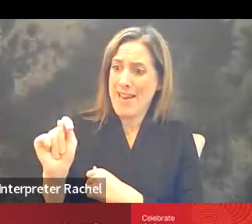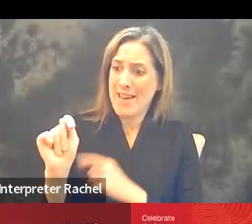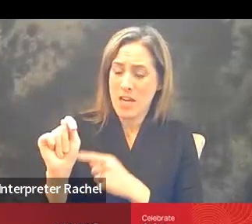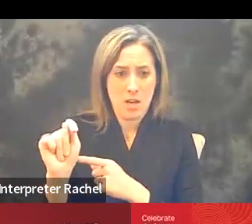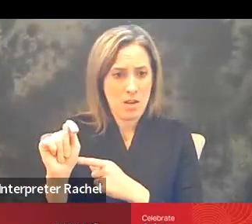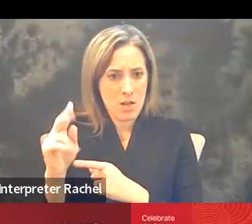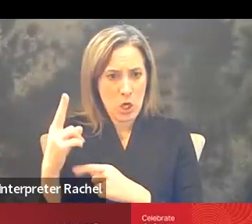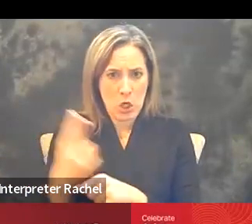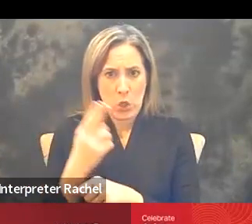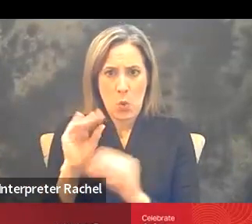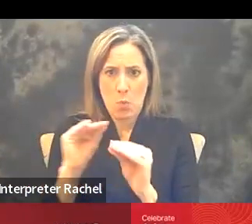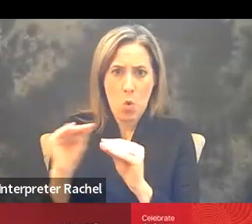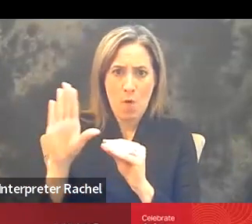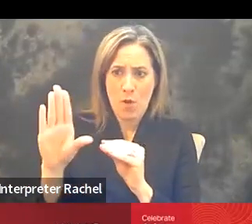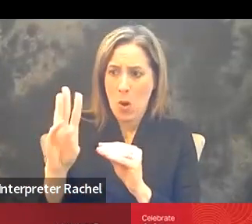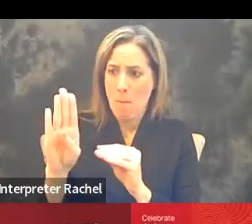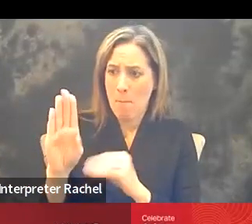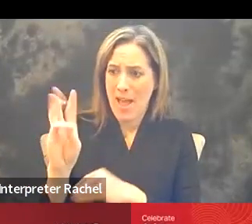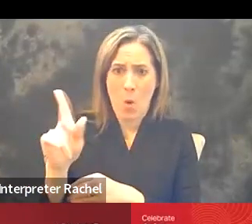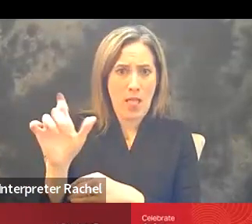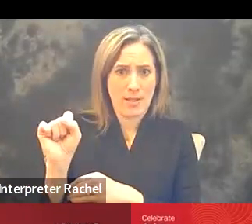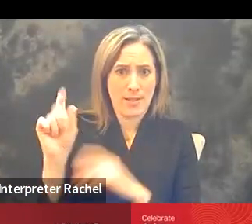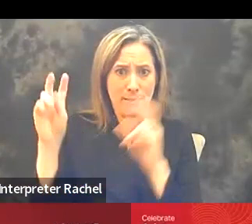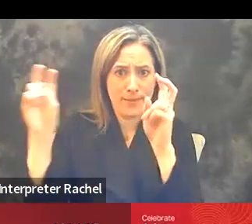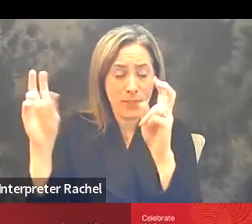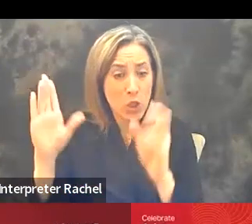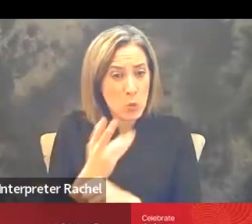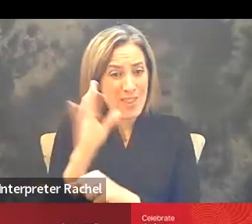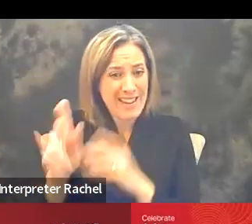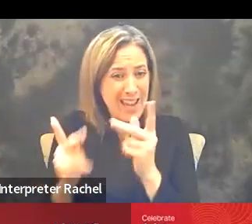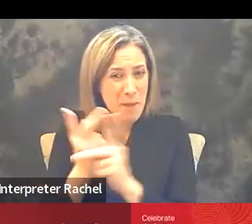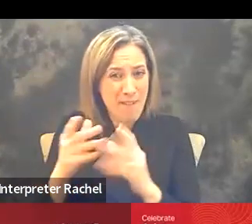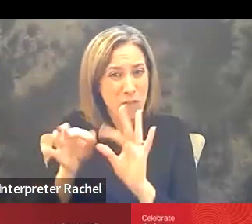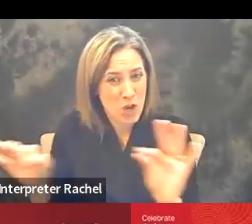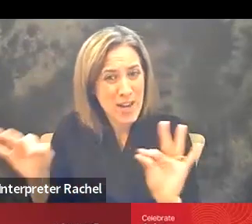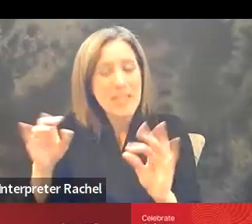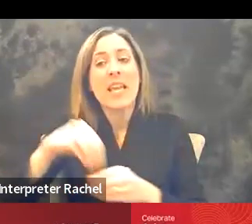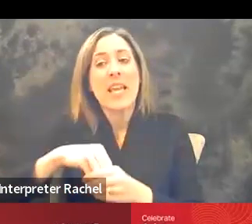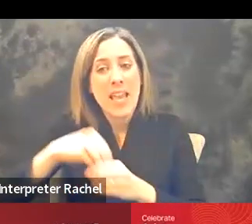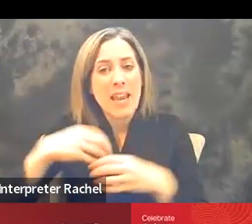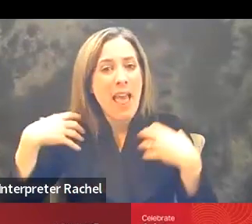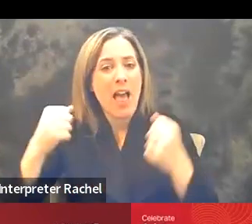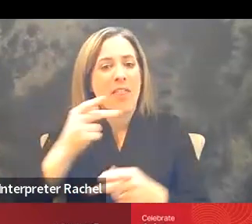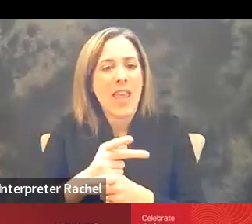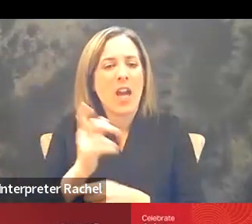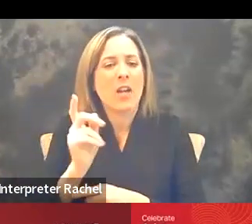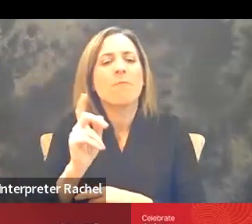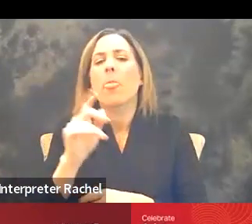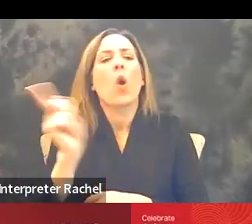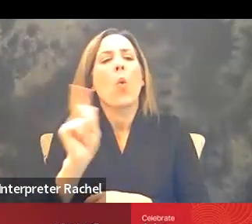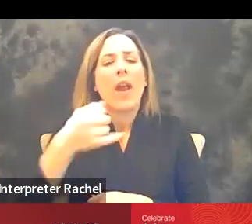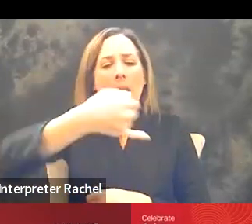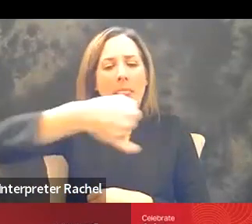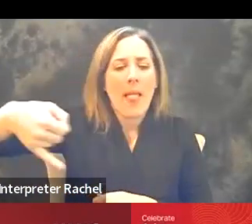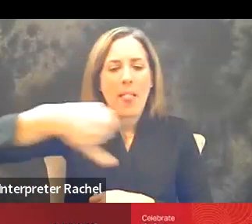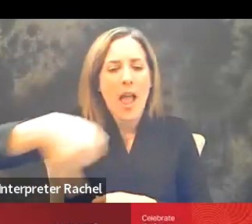things that we encounter in healthcare settings. Tell us a little bit more about, okay, where is that line? Where do we